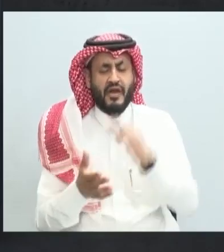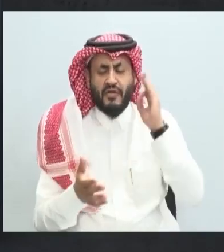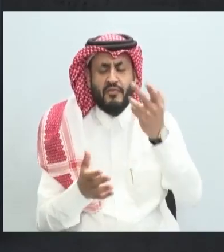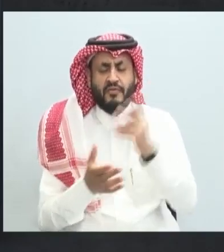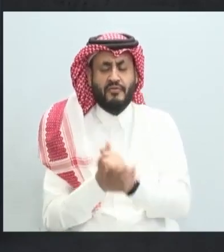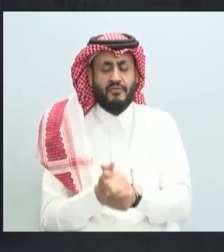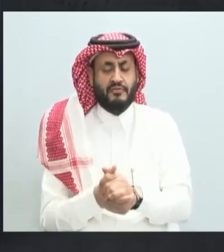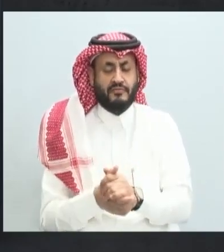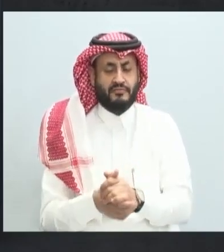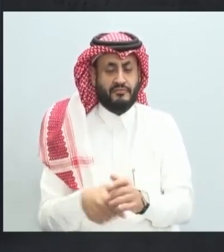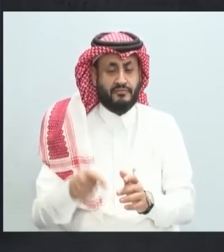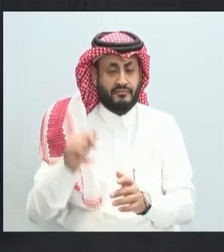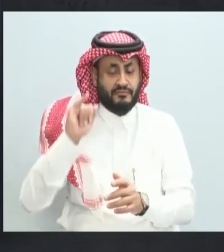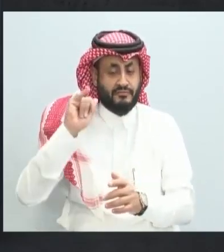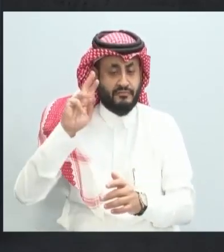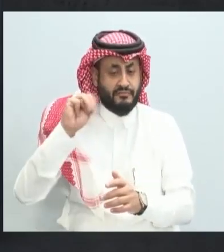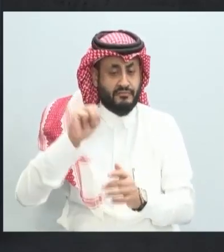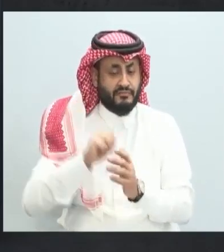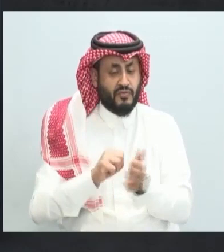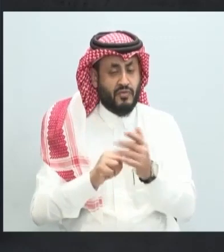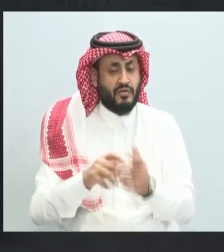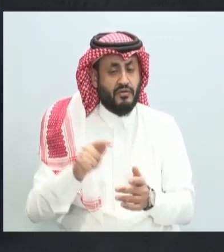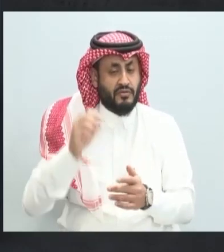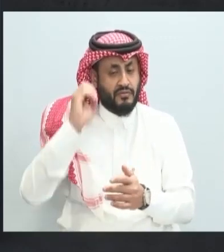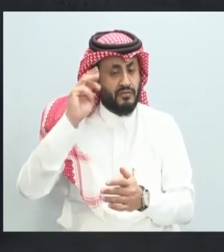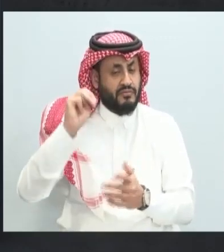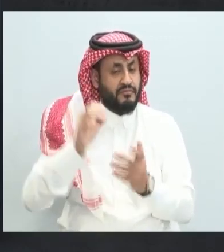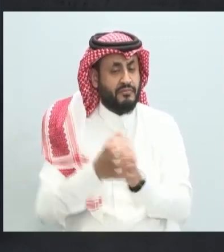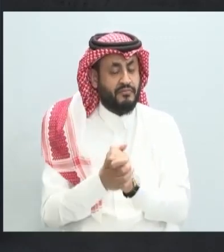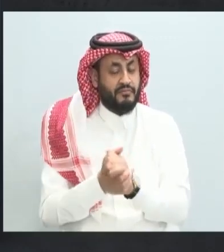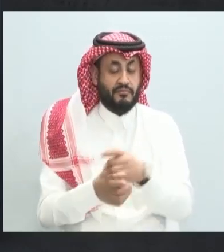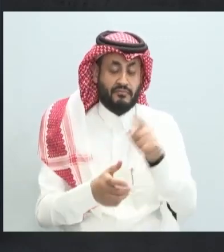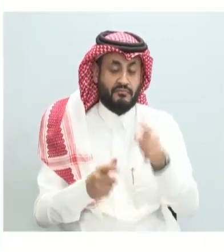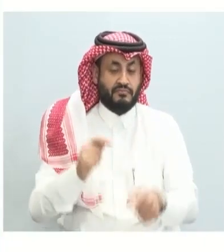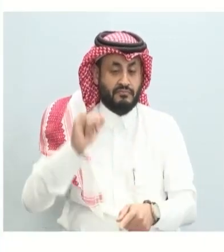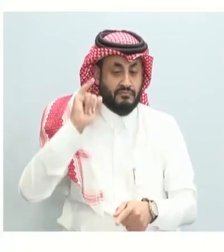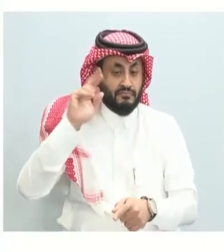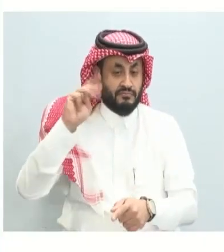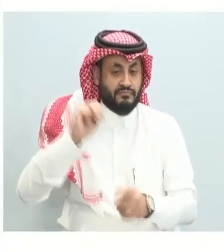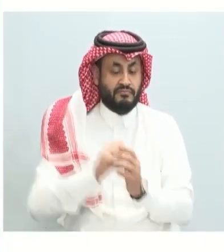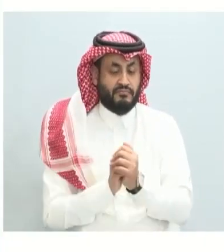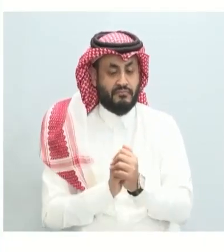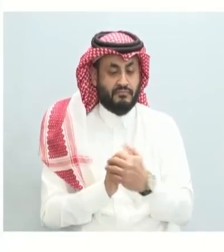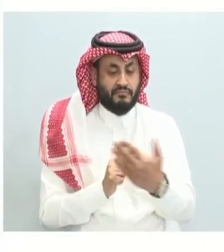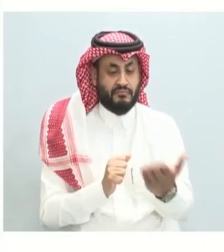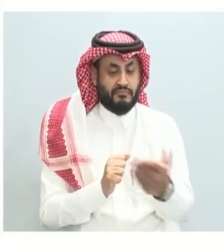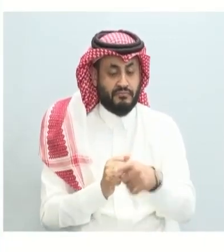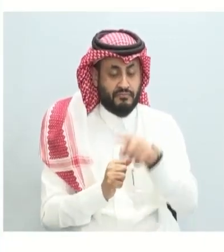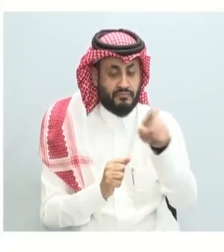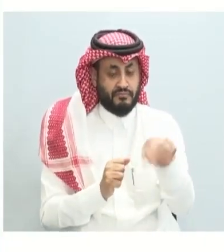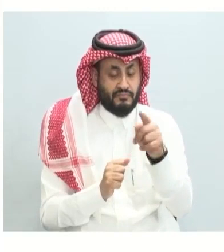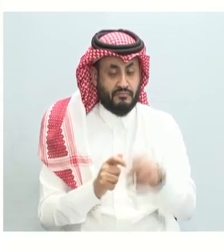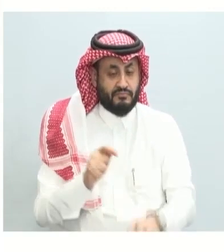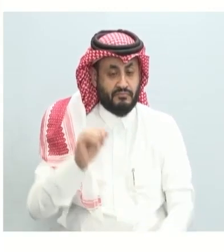to Tim or Tom? It is, of course, Tim. So here we go. We